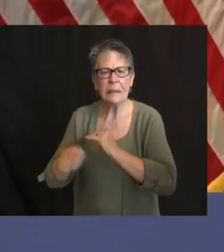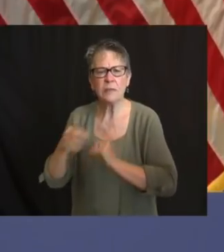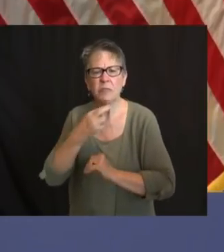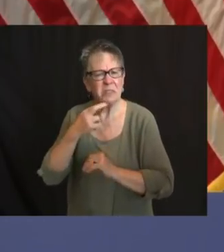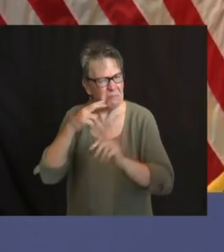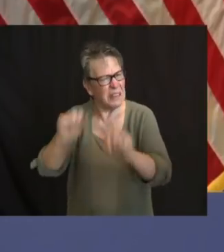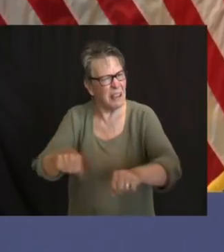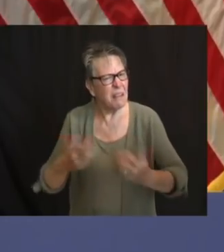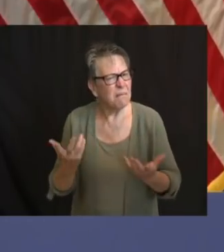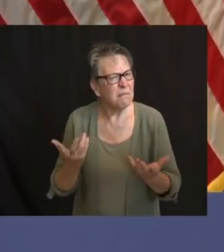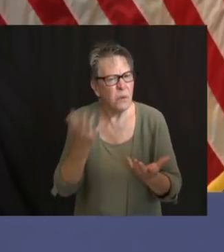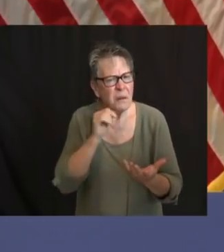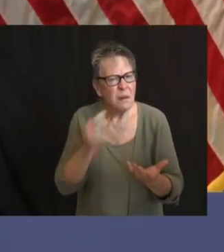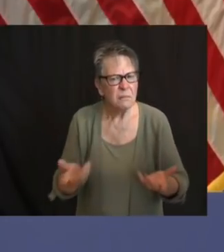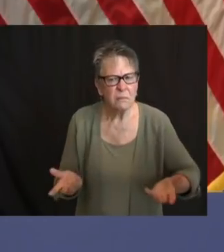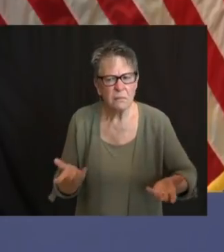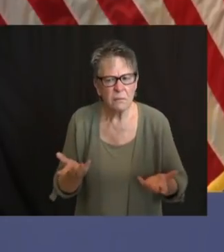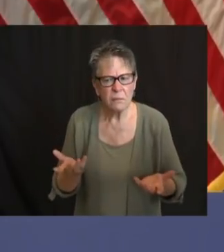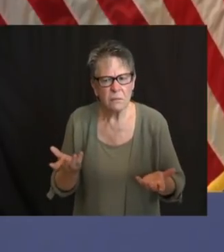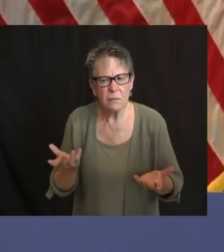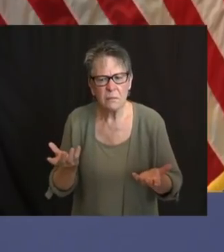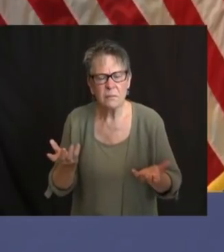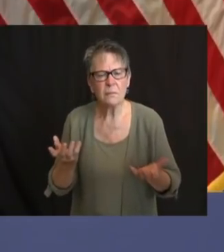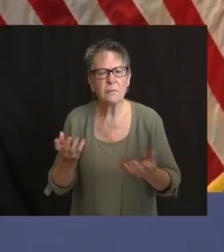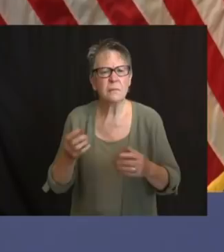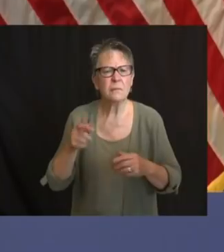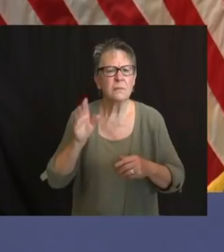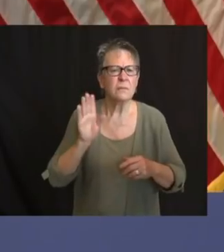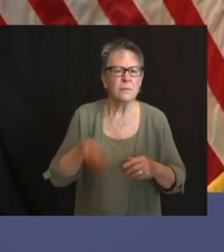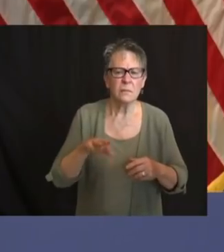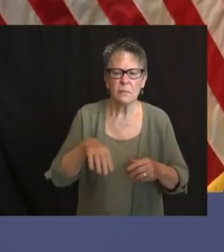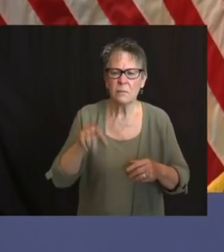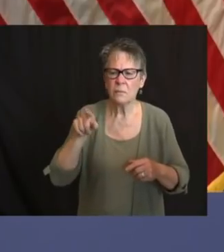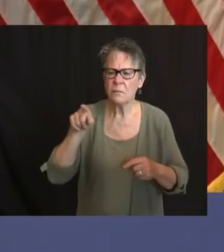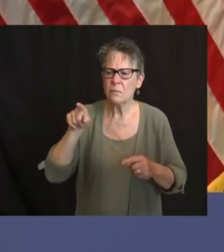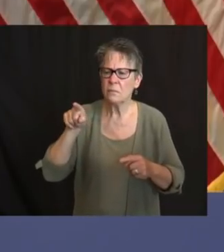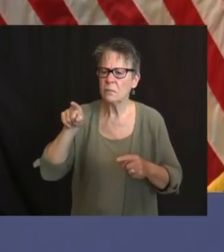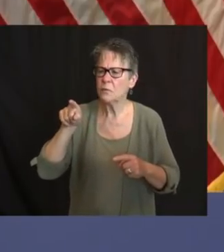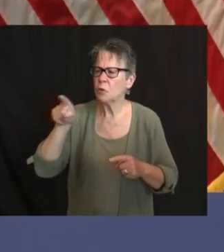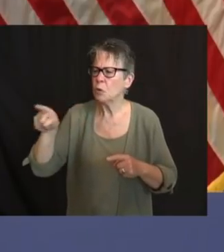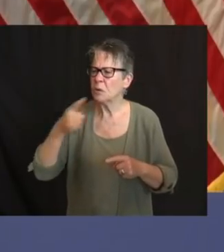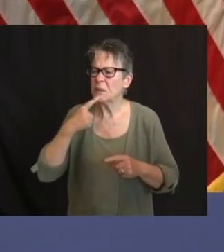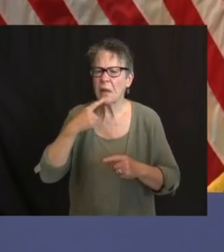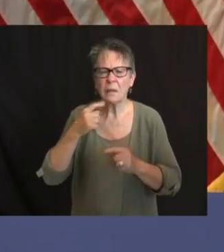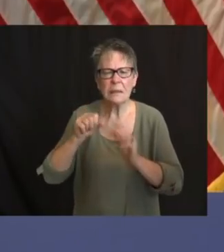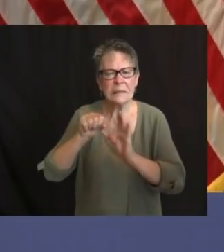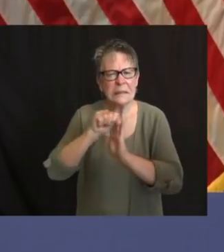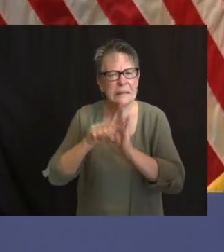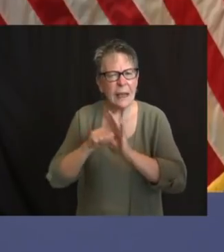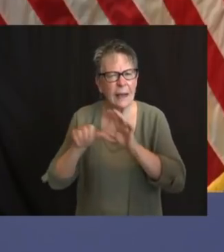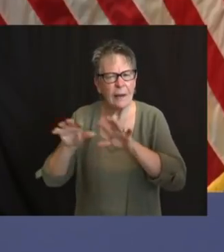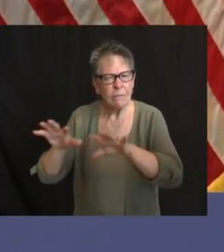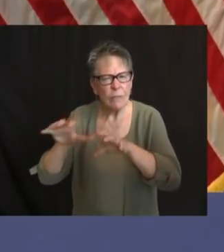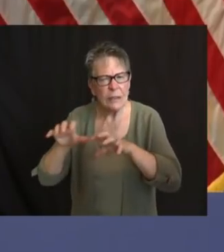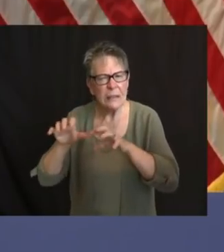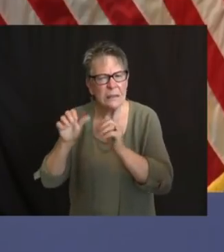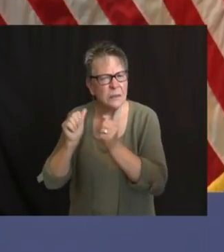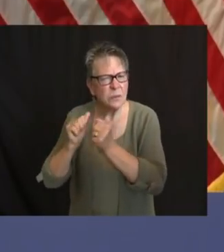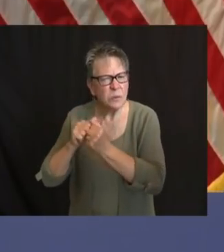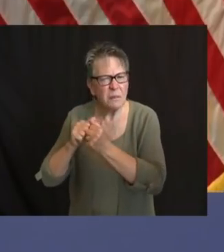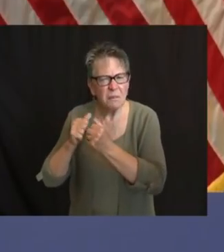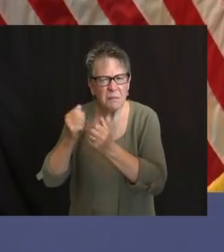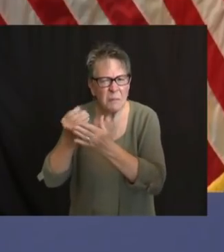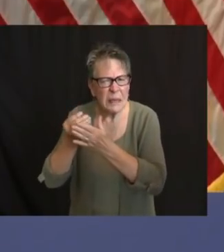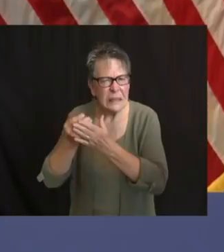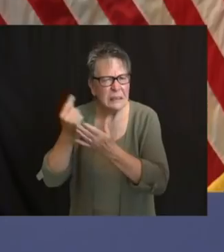Did you say the senior freeze? Yes. Yeah, so I will answer both of them if I may, and thanks to the News 12 questions. We will